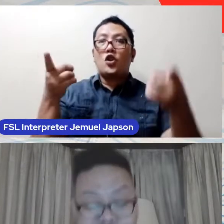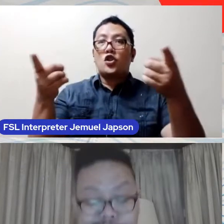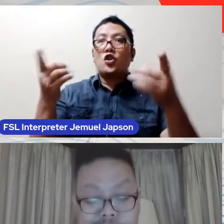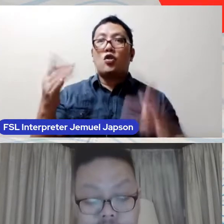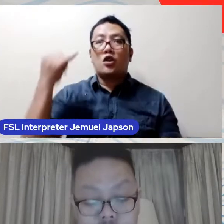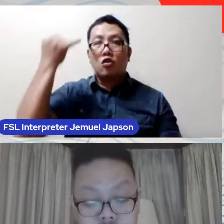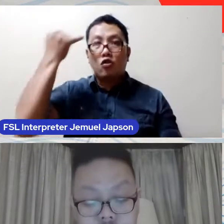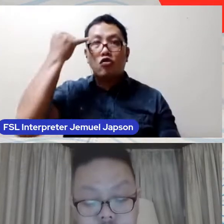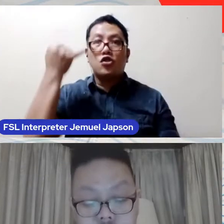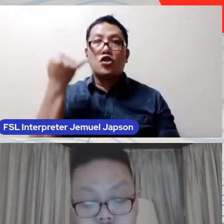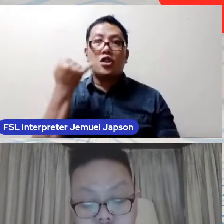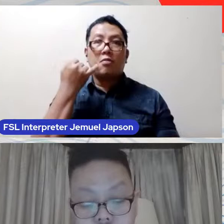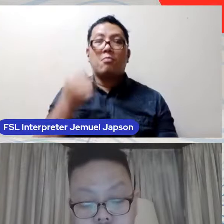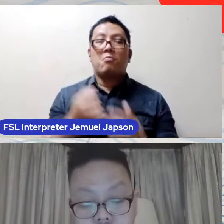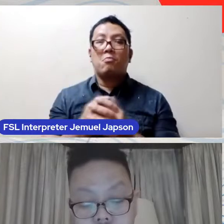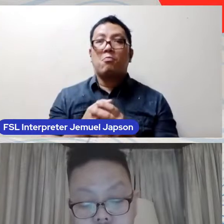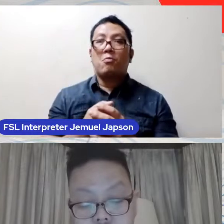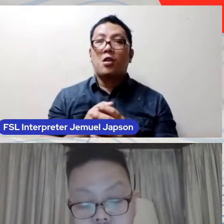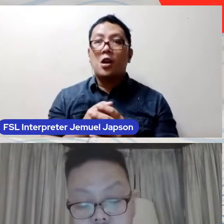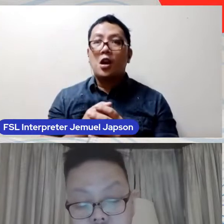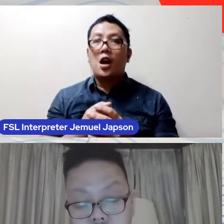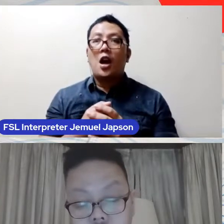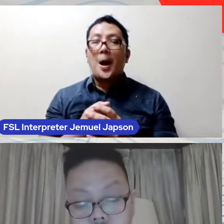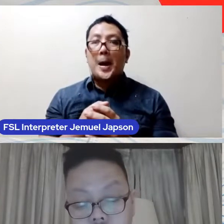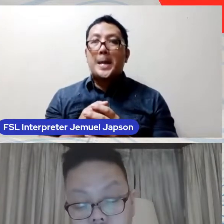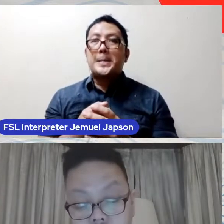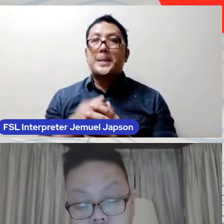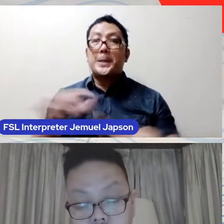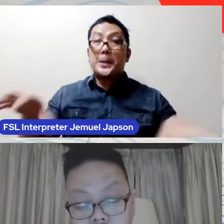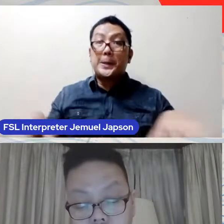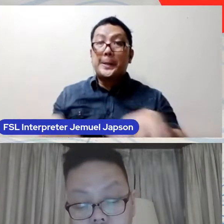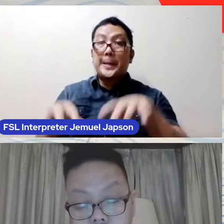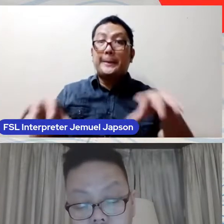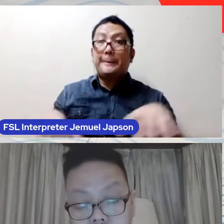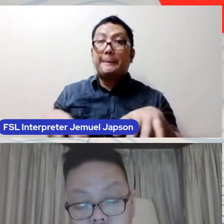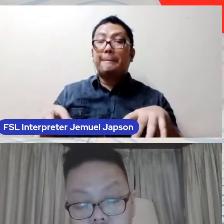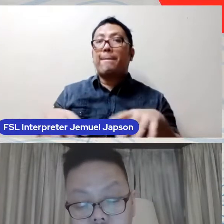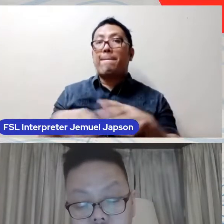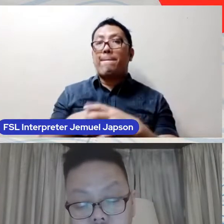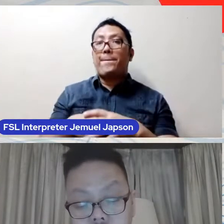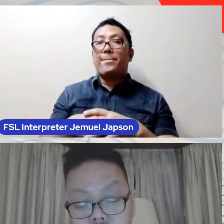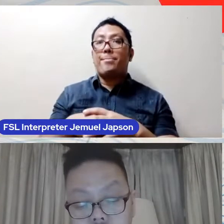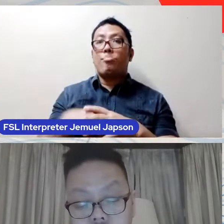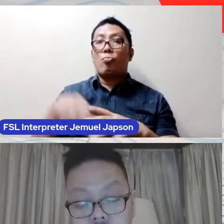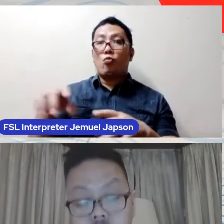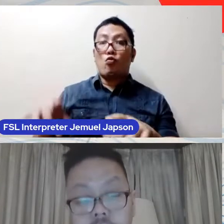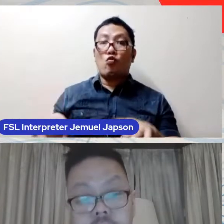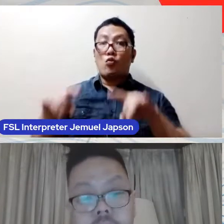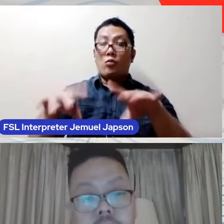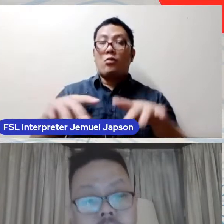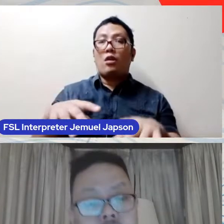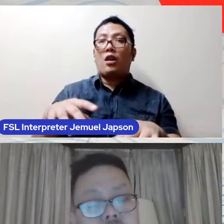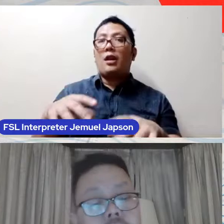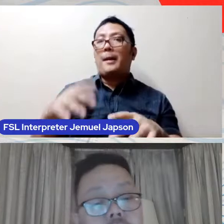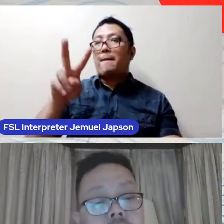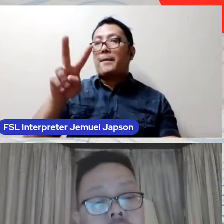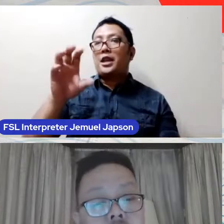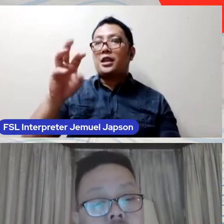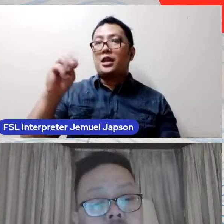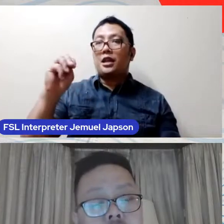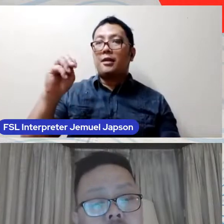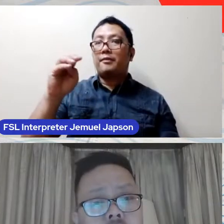po. Will the work of RMA be affected by reports of VCM malfunctions last May